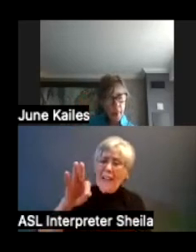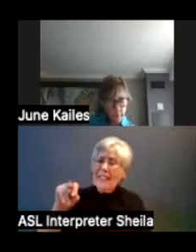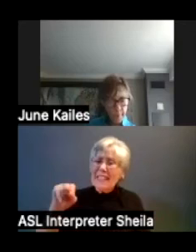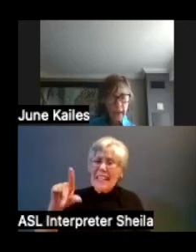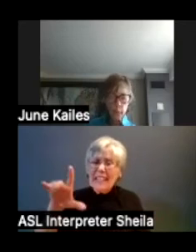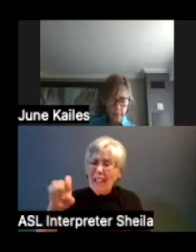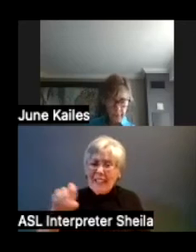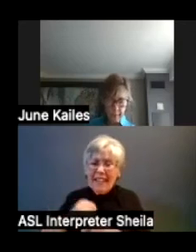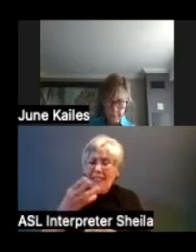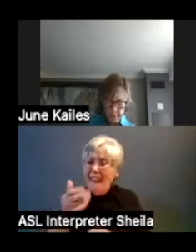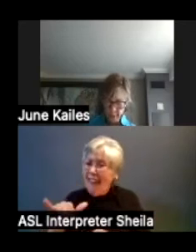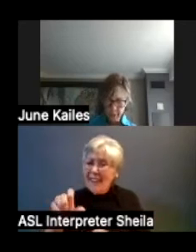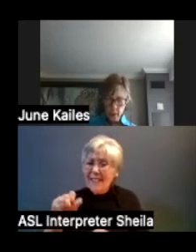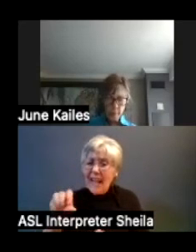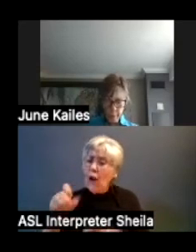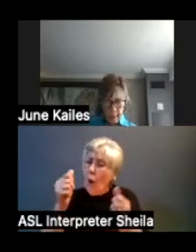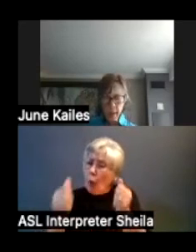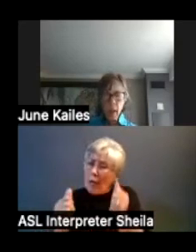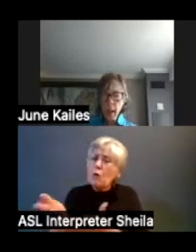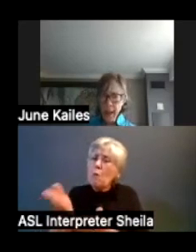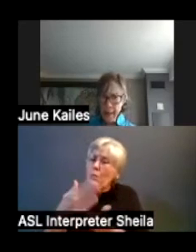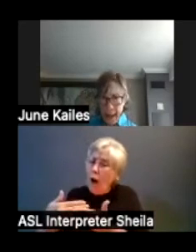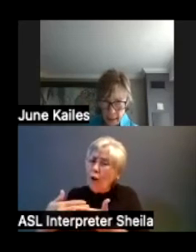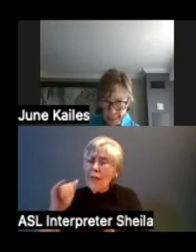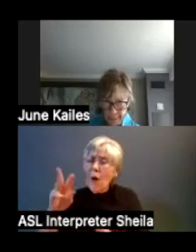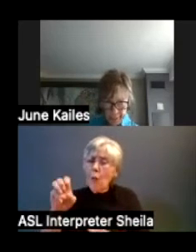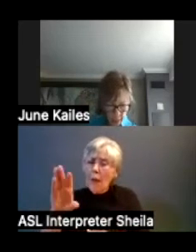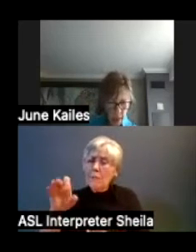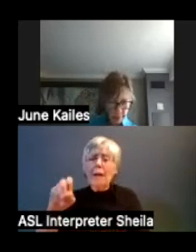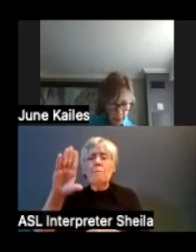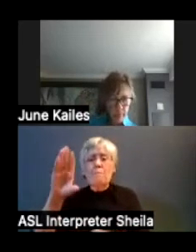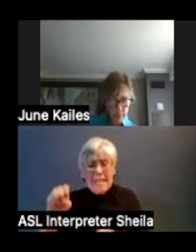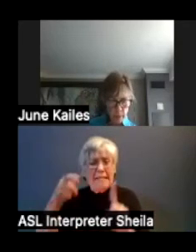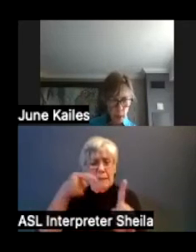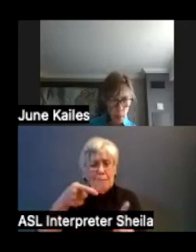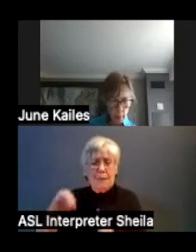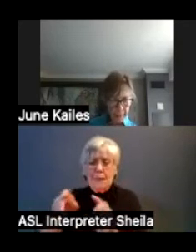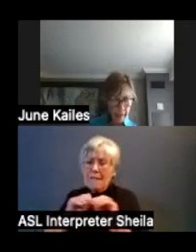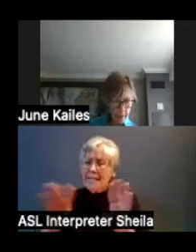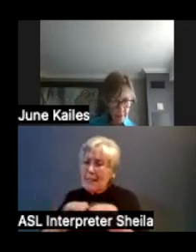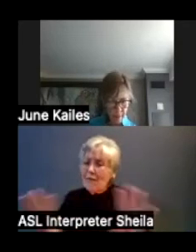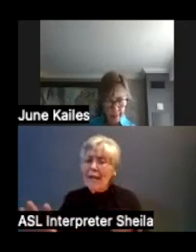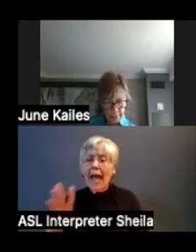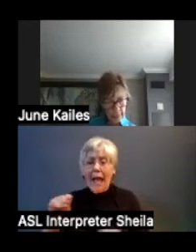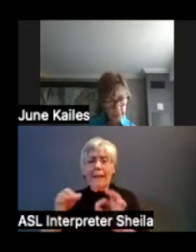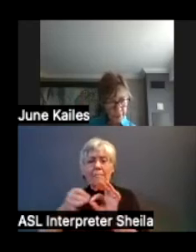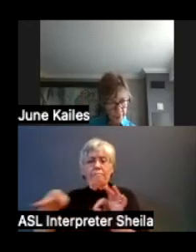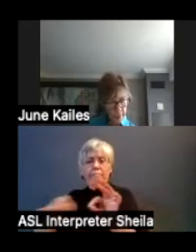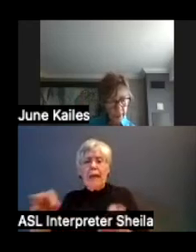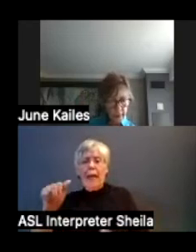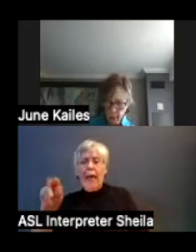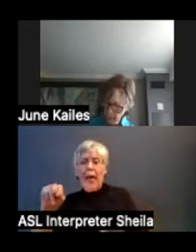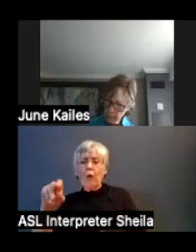Like, be specific, be and annotate. Let people know what they will find in the